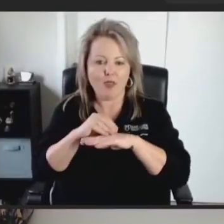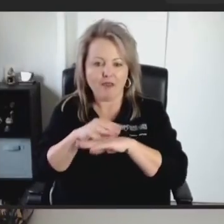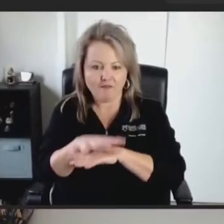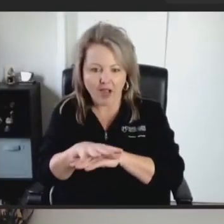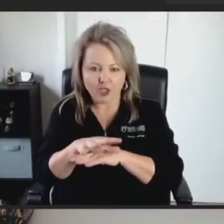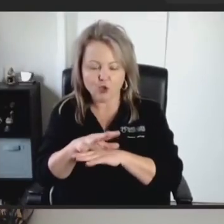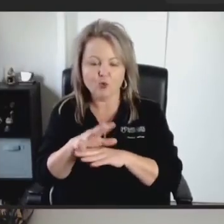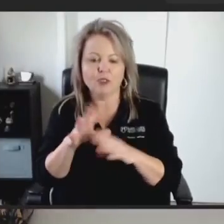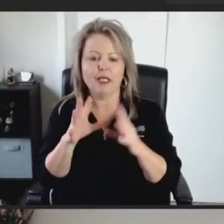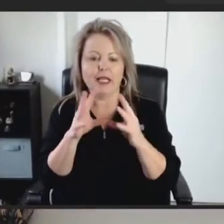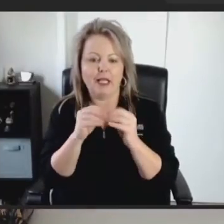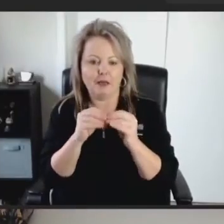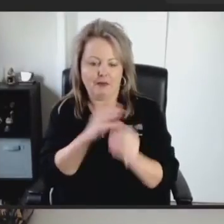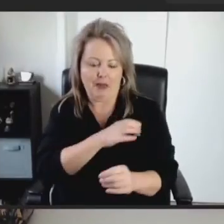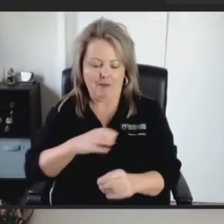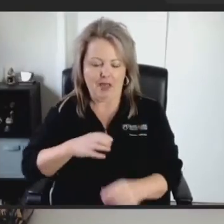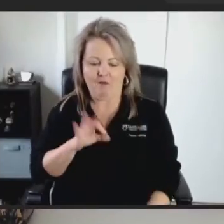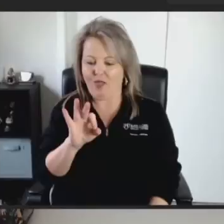FDA voted